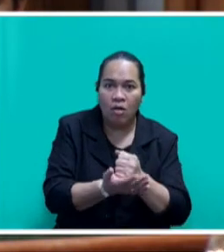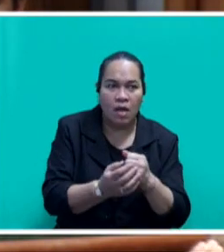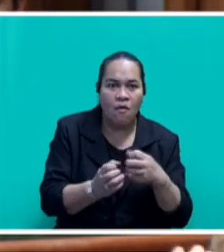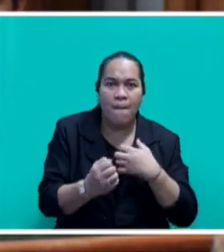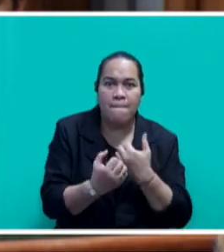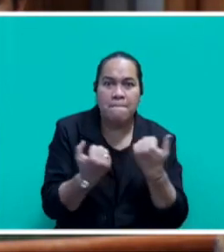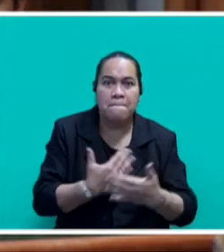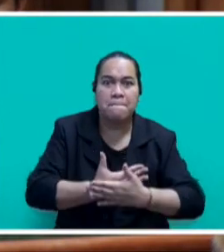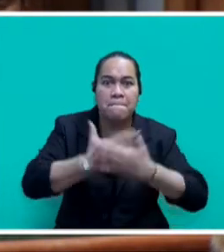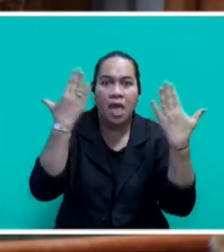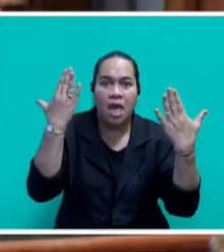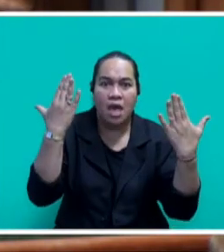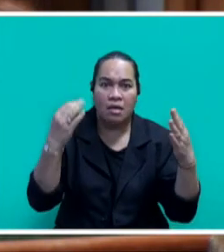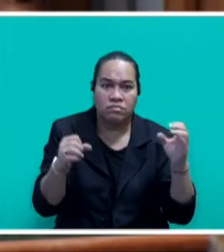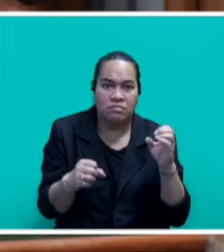like